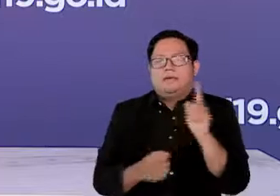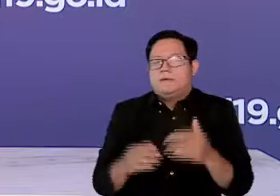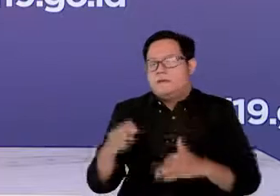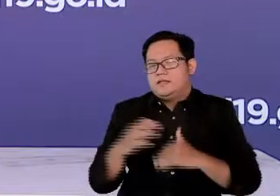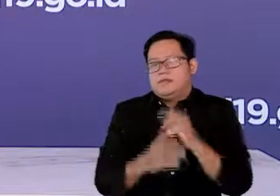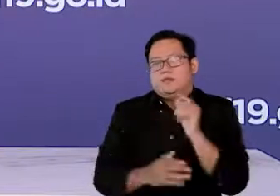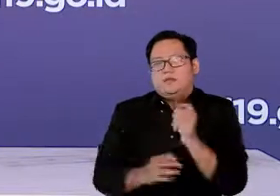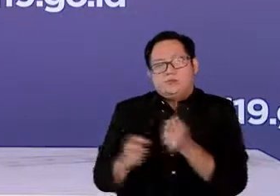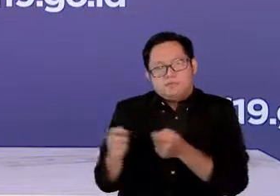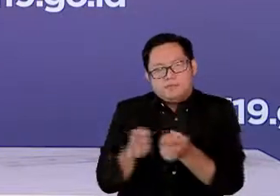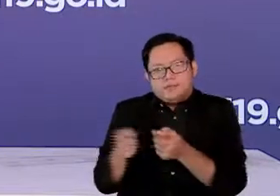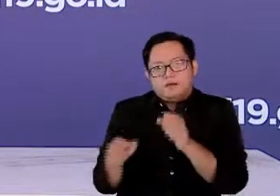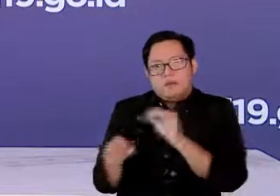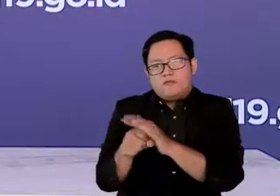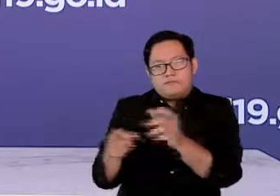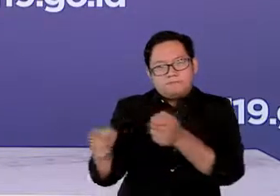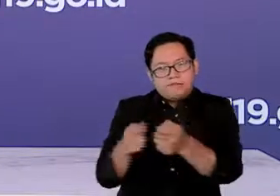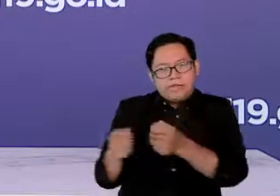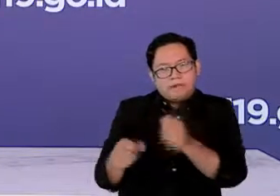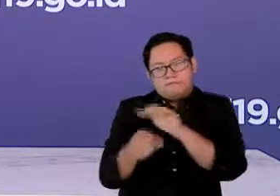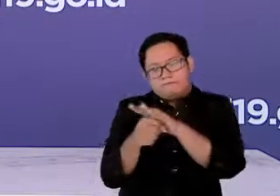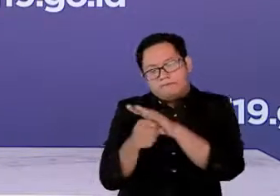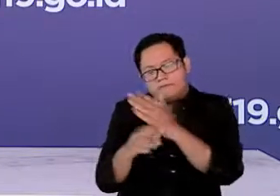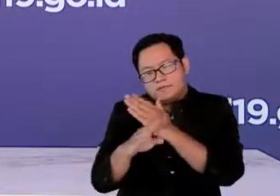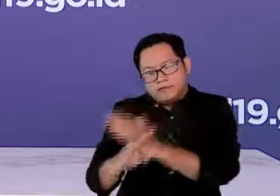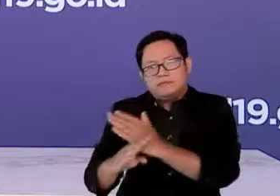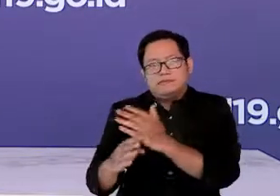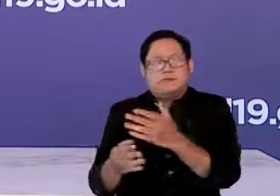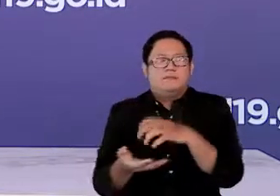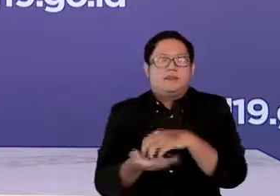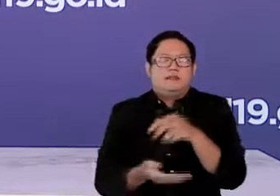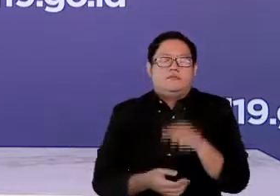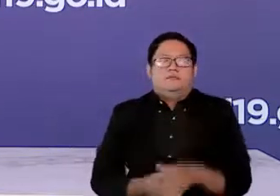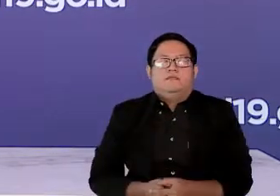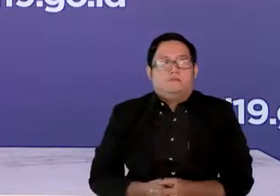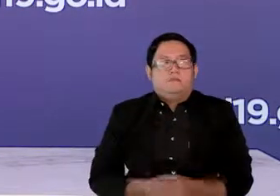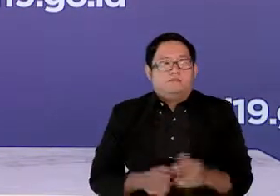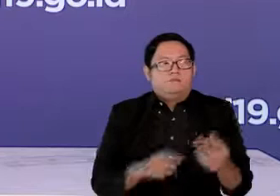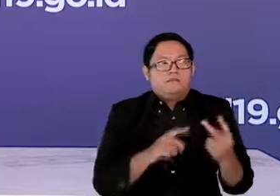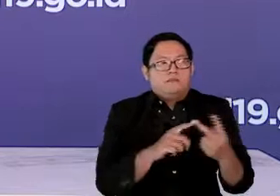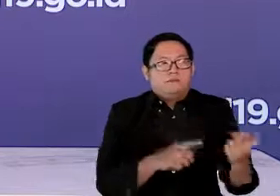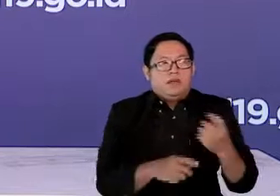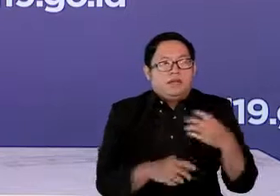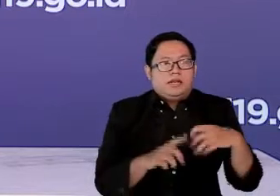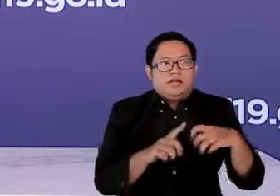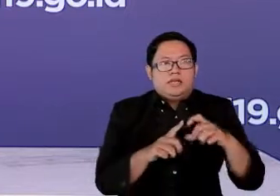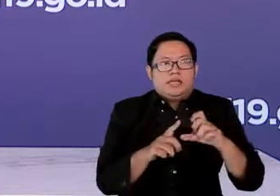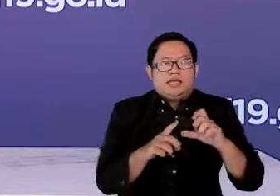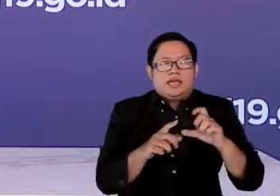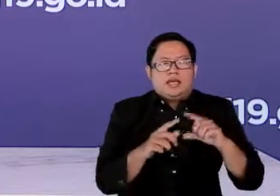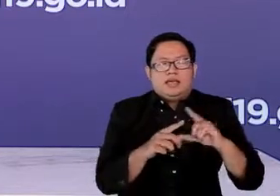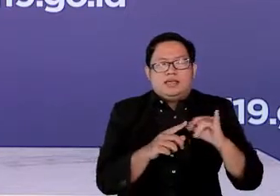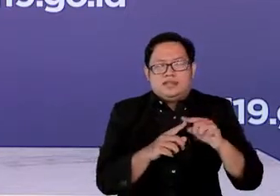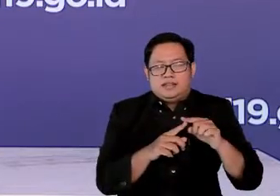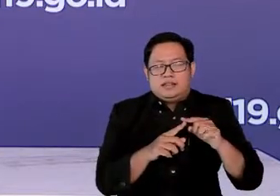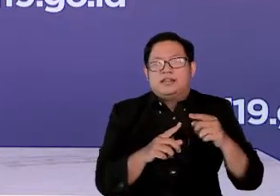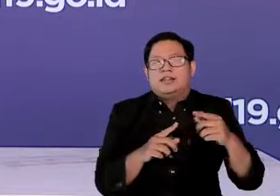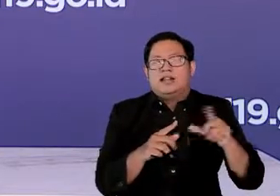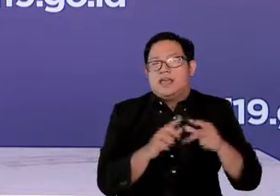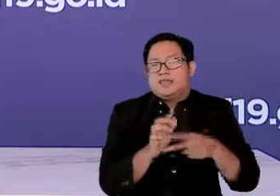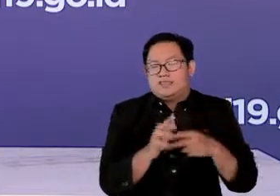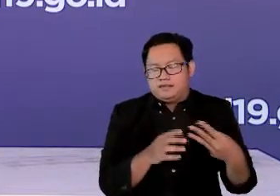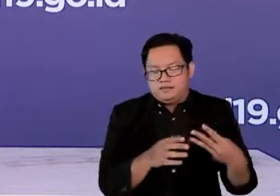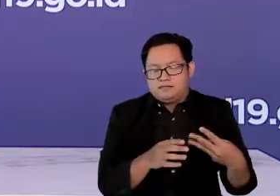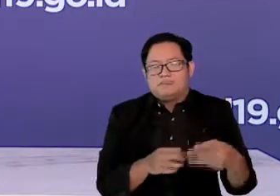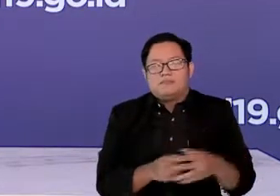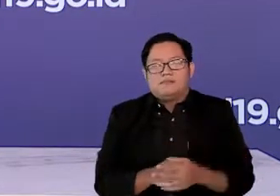conditions. Thank you. Thank you, Professor. Second question coming from Kate Lam, Reuters. Is Indonesia ready if